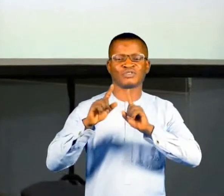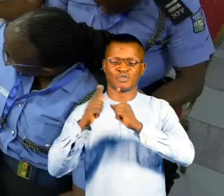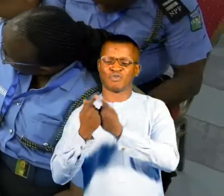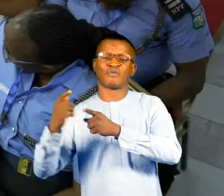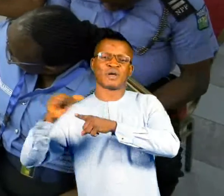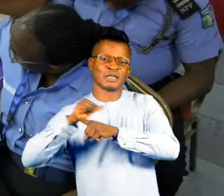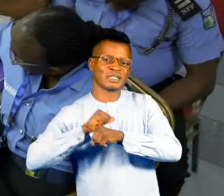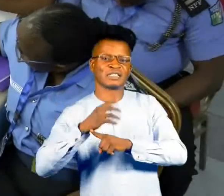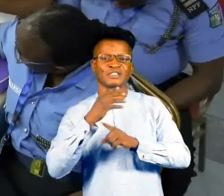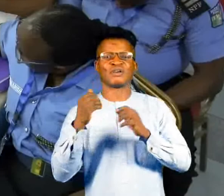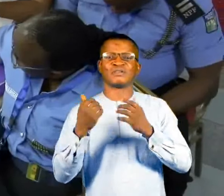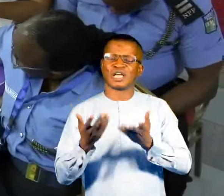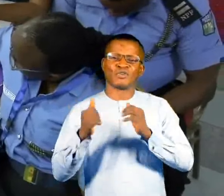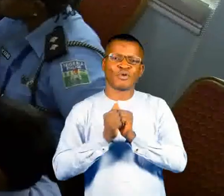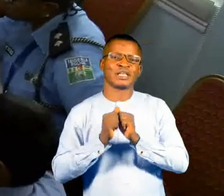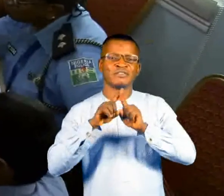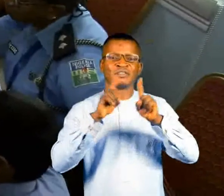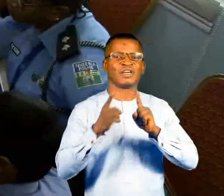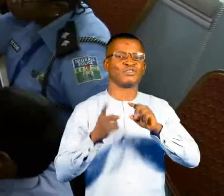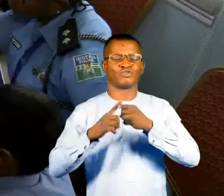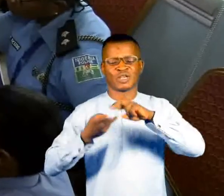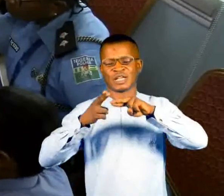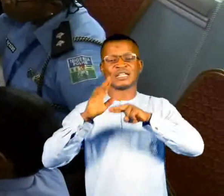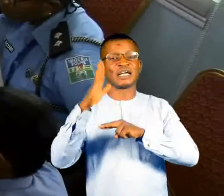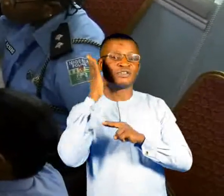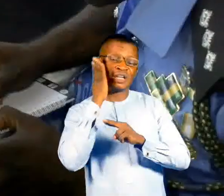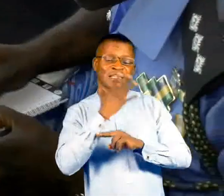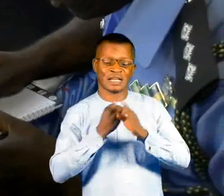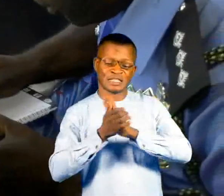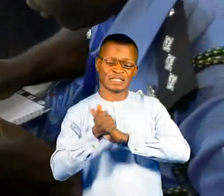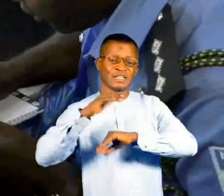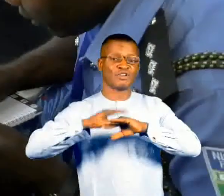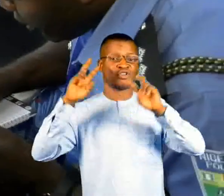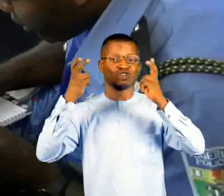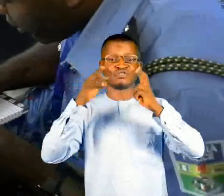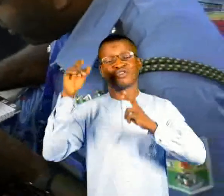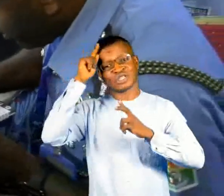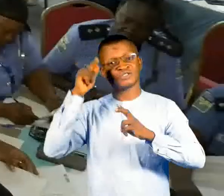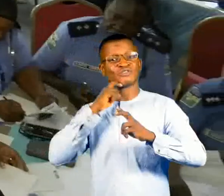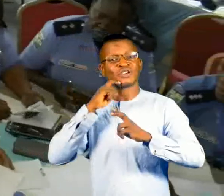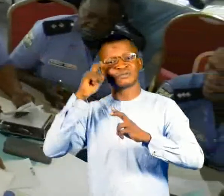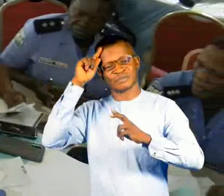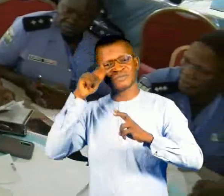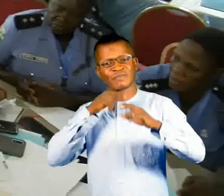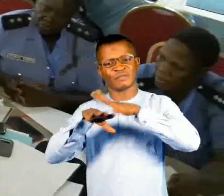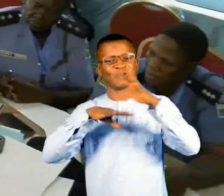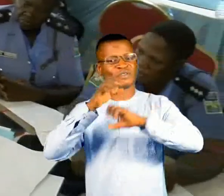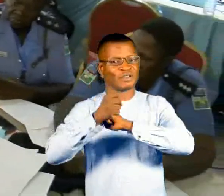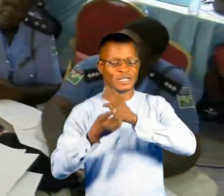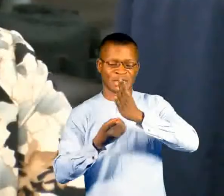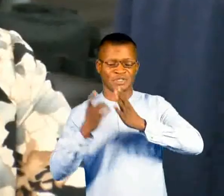competitions, group exercises, and assignments to enhance their knowledge and skills on issues of sexual and